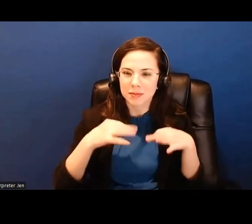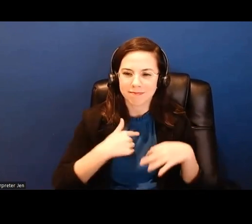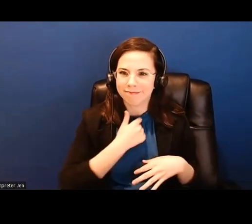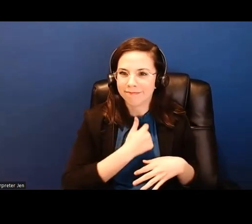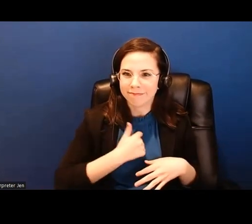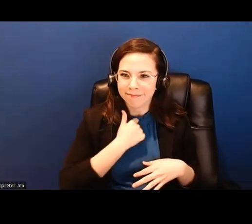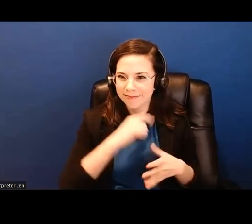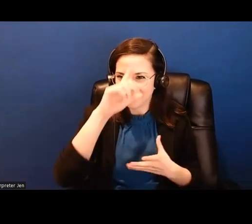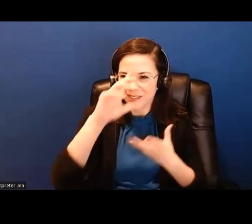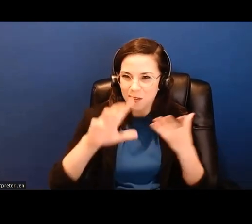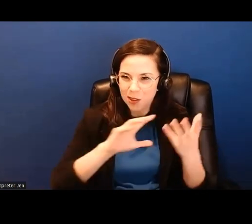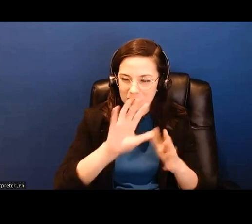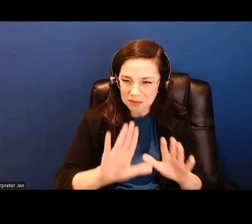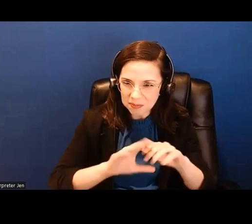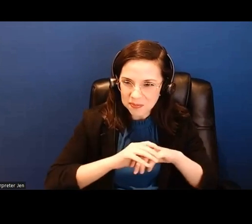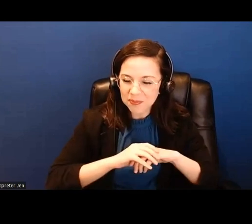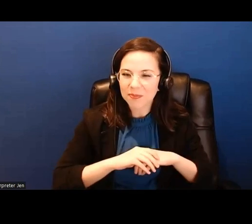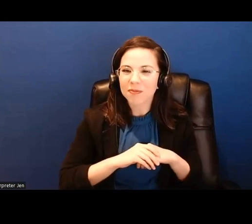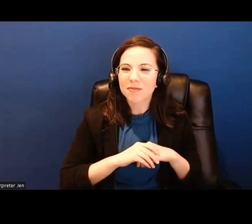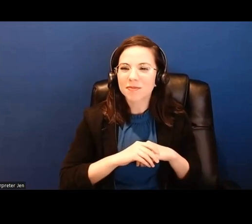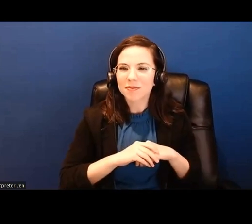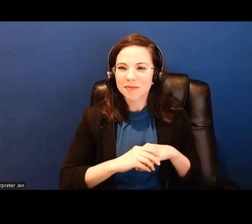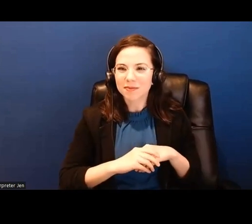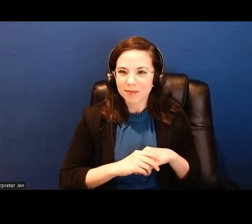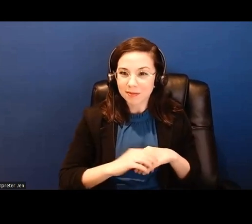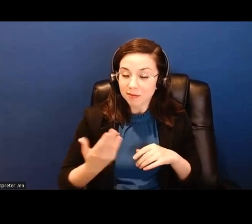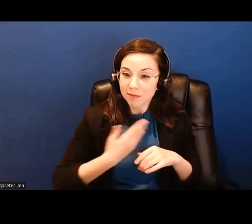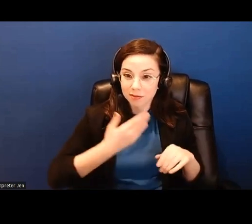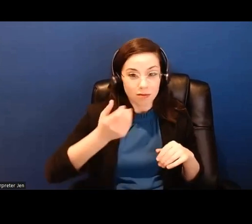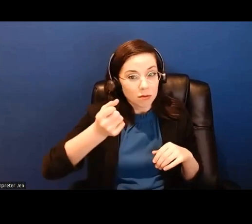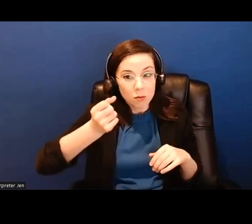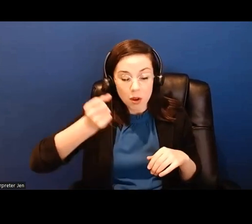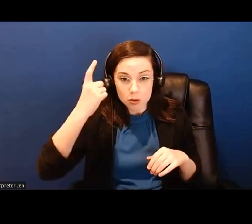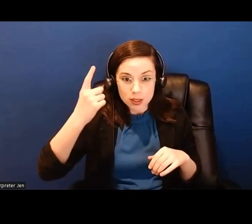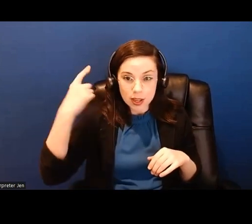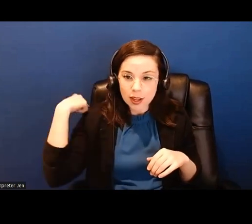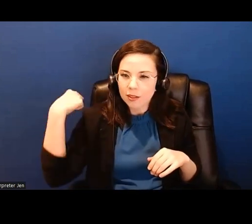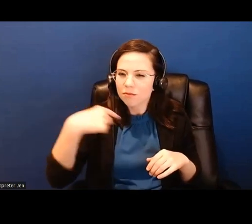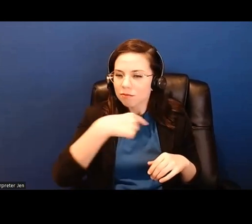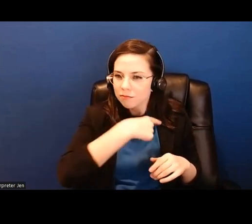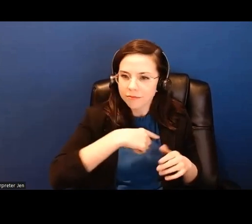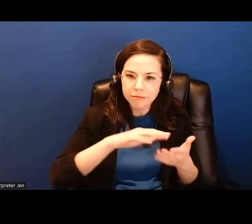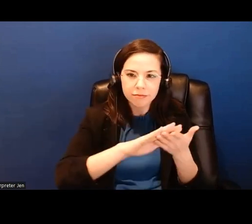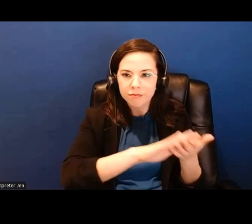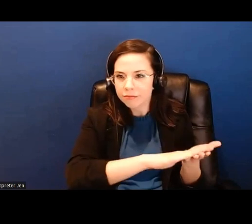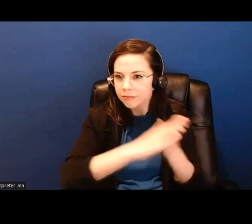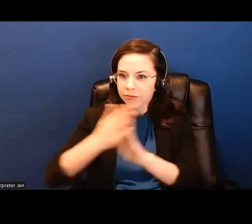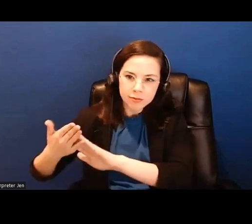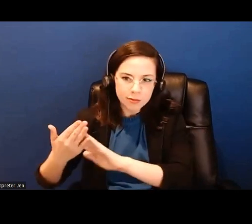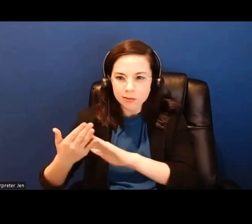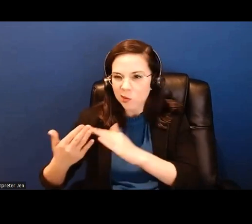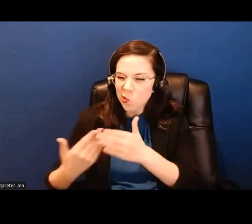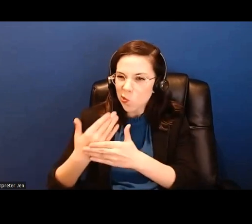was confusing, is that what we've done with this understanding is to develop it into a full curriculum of the way that we work with